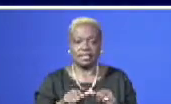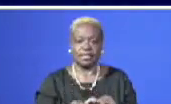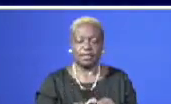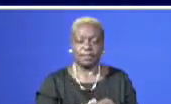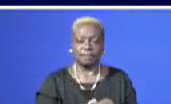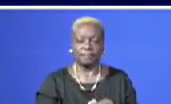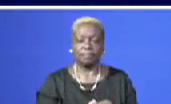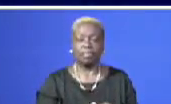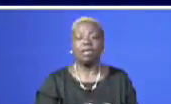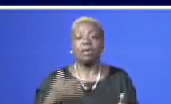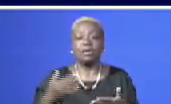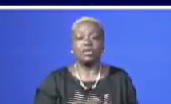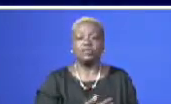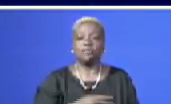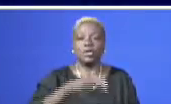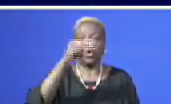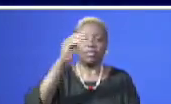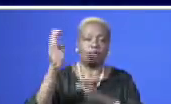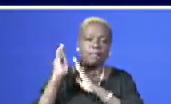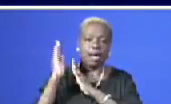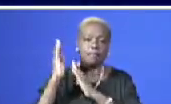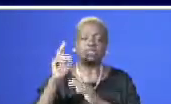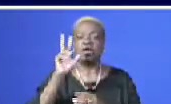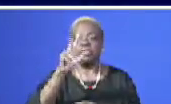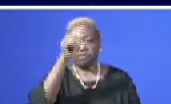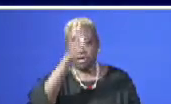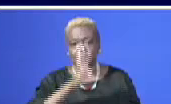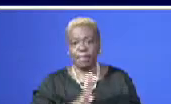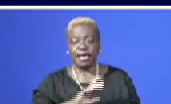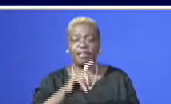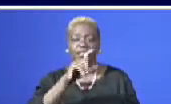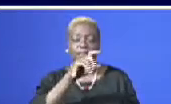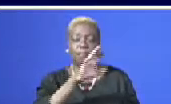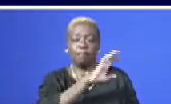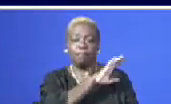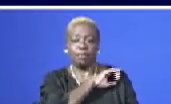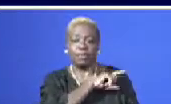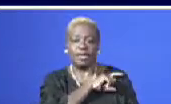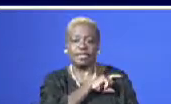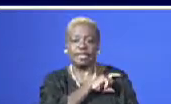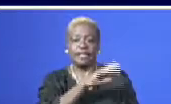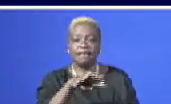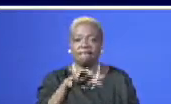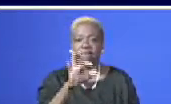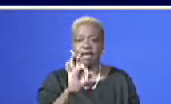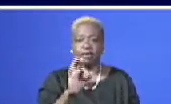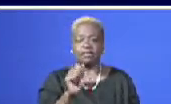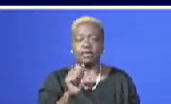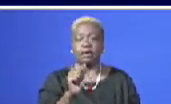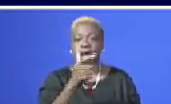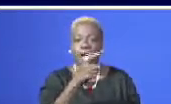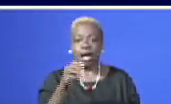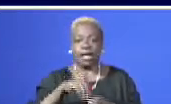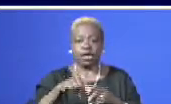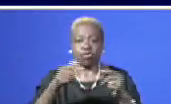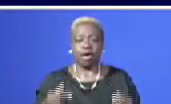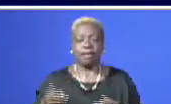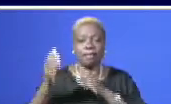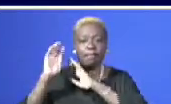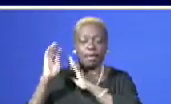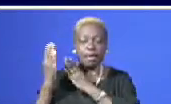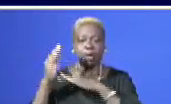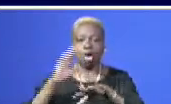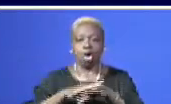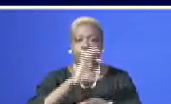news from the northern Bahamas, three men are in police custody after the discovery of an illegal firearm in Grand Bahama. Reports are